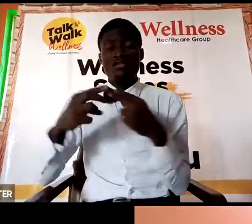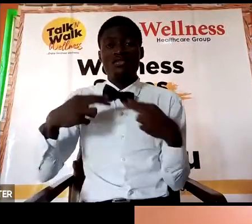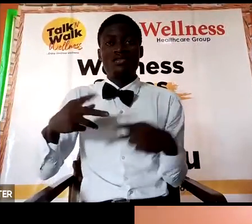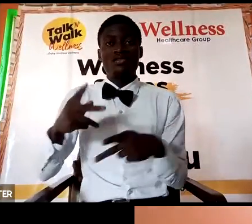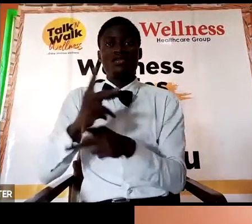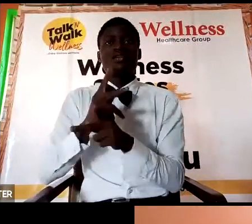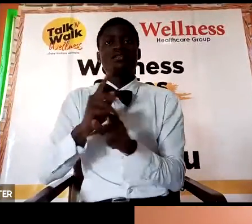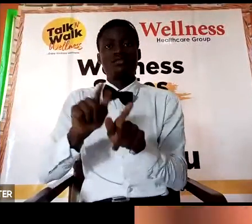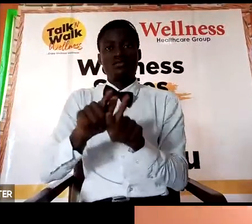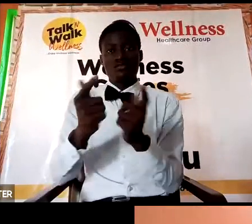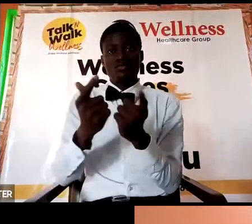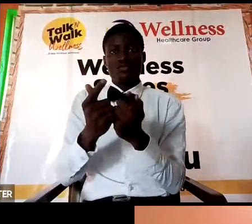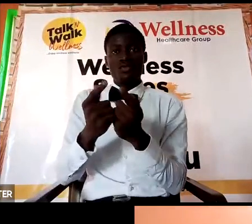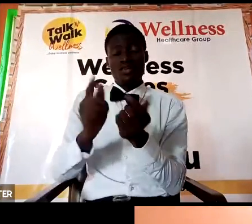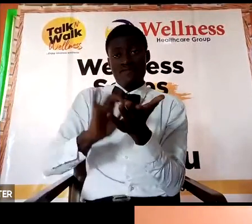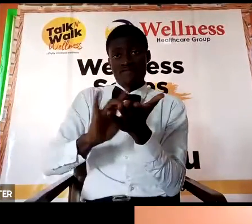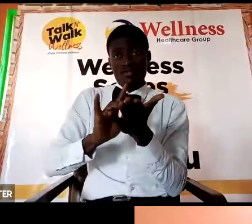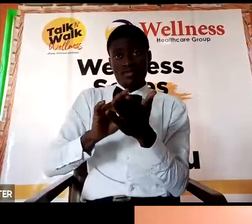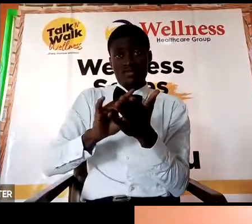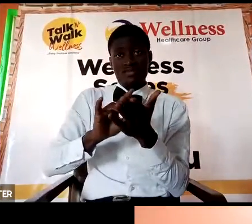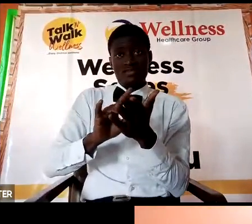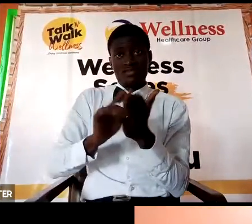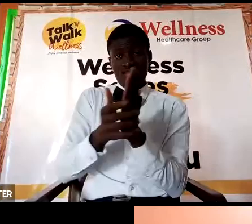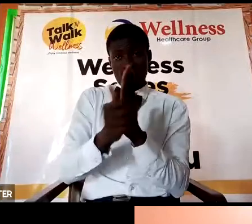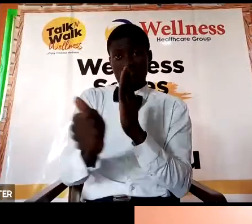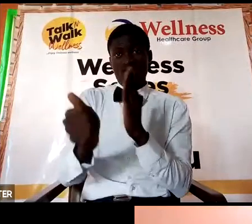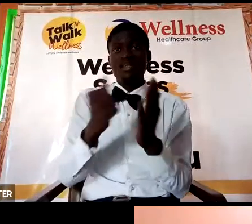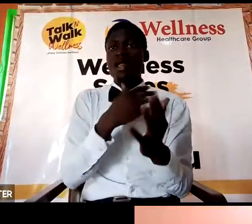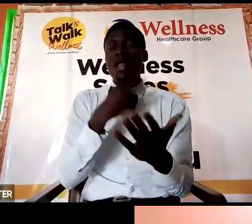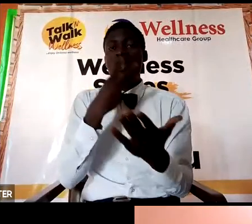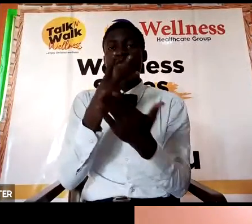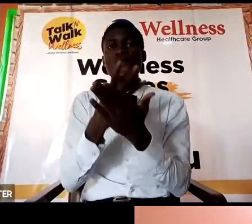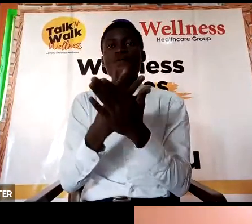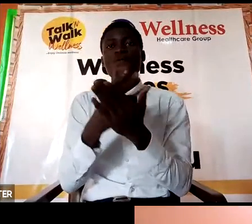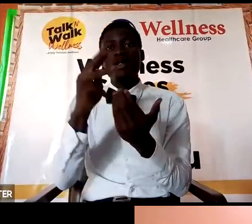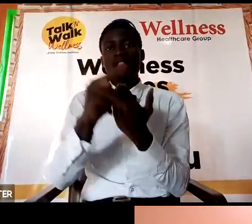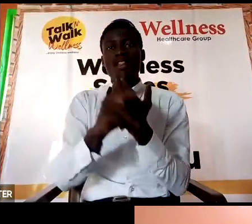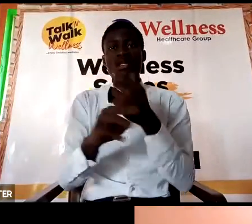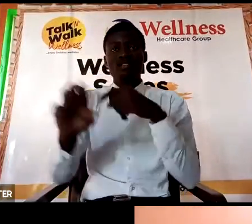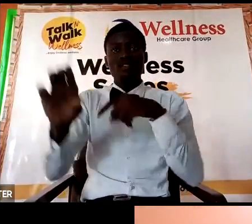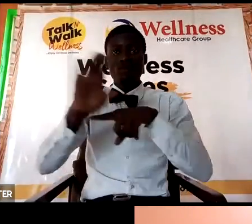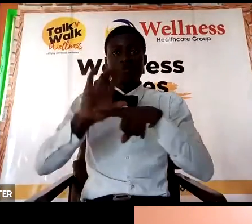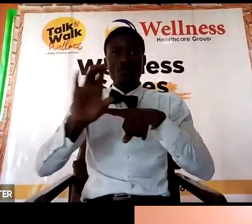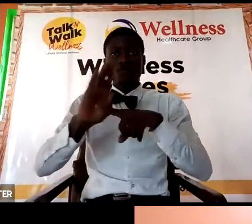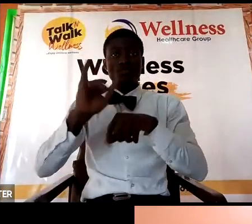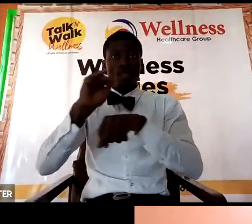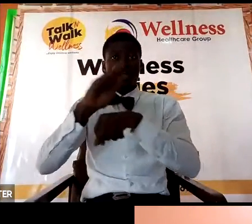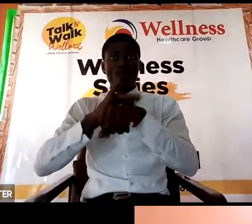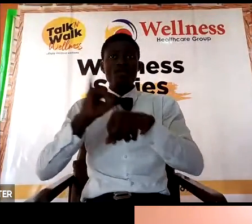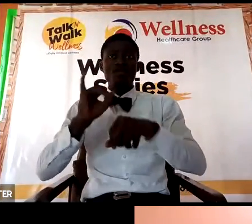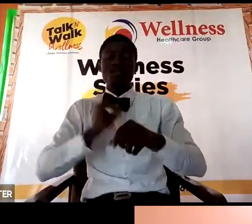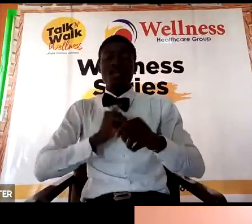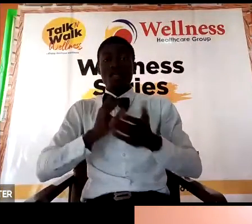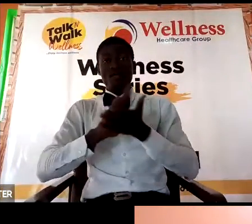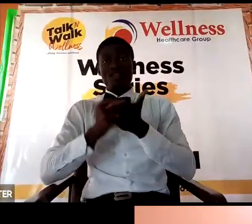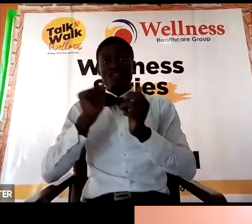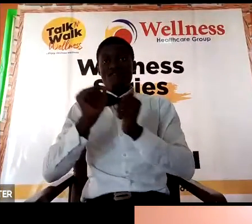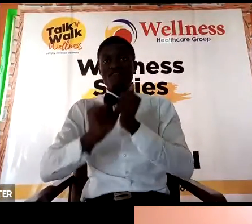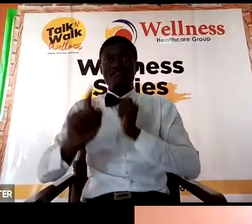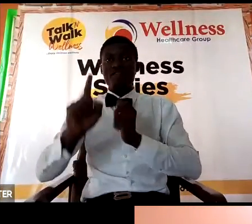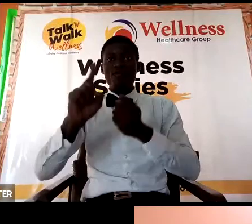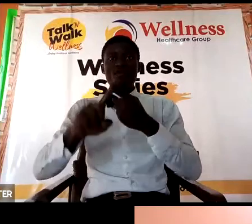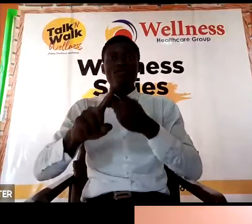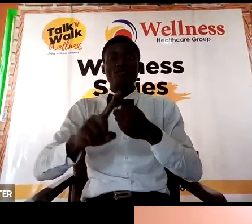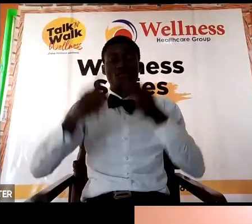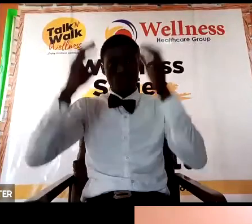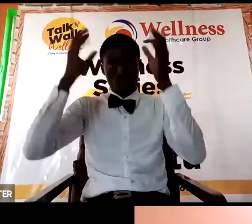by calling. I believe that everyone should choose wellness as a lifestyle, not just as a part of a life, but everything you